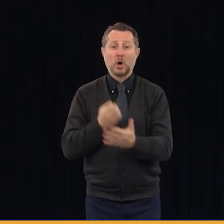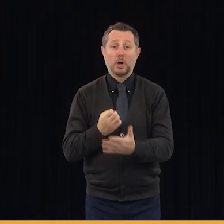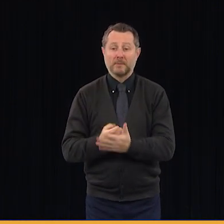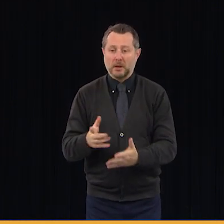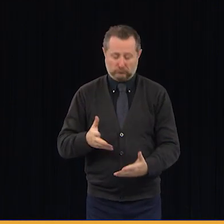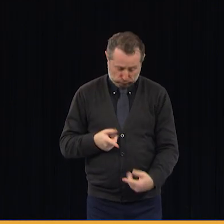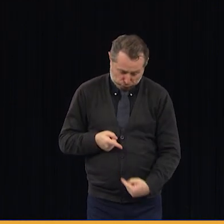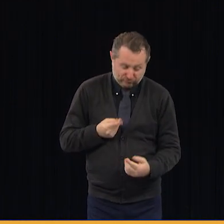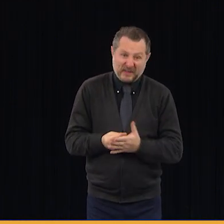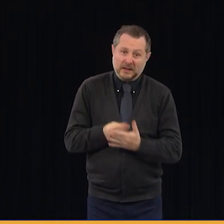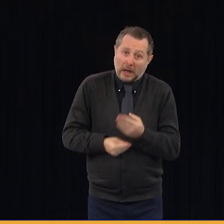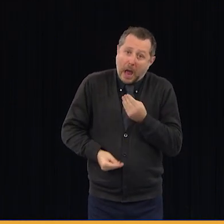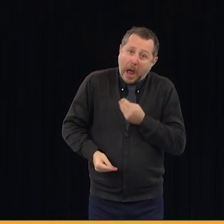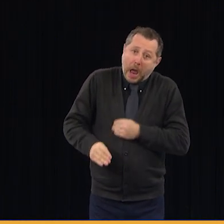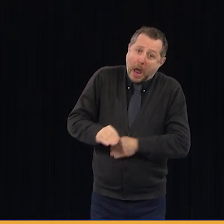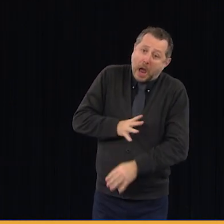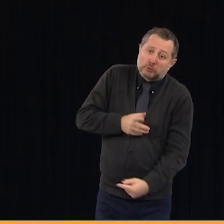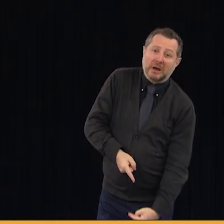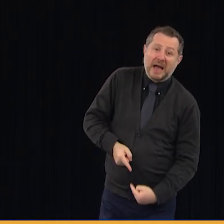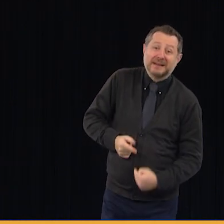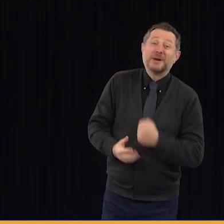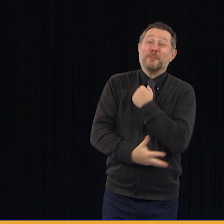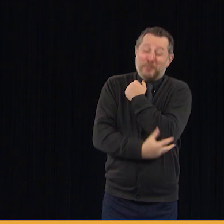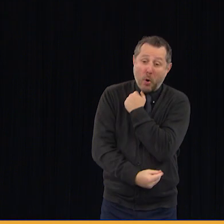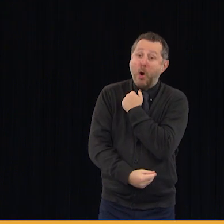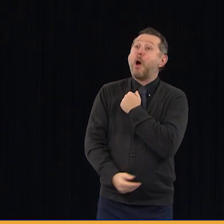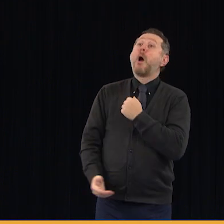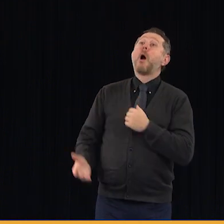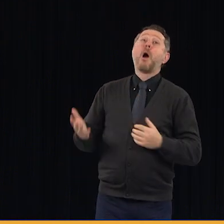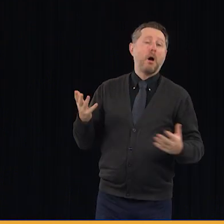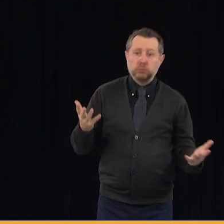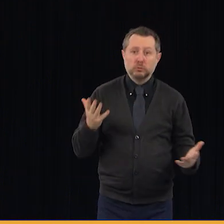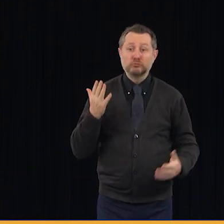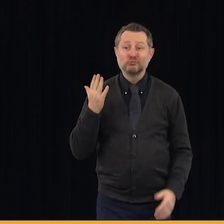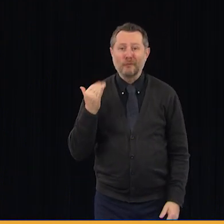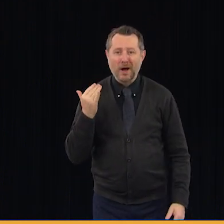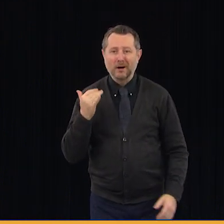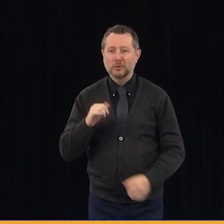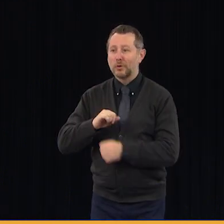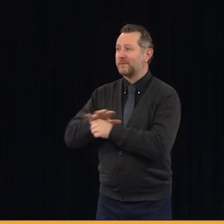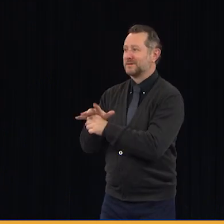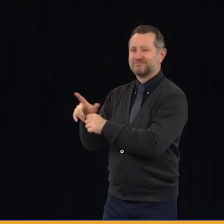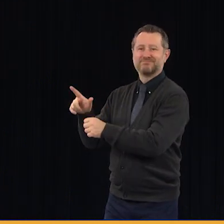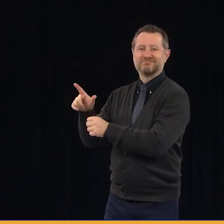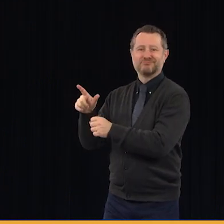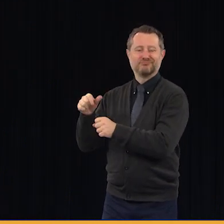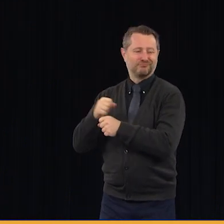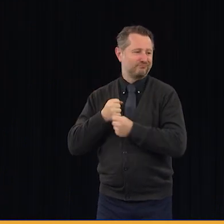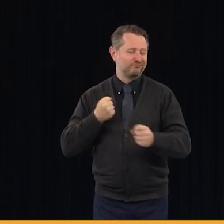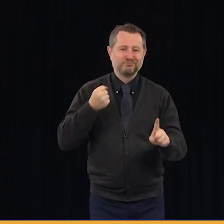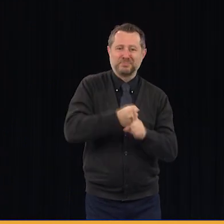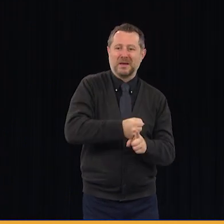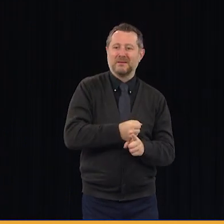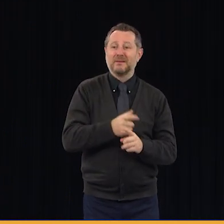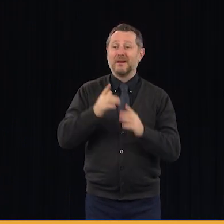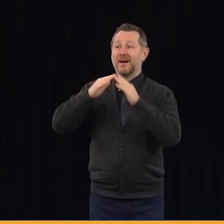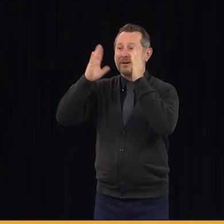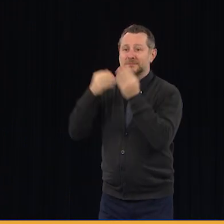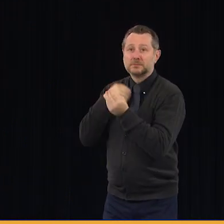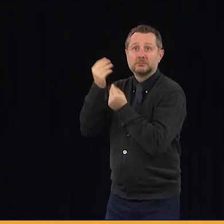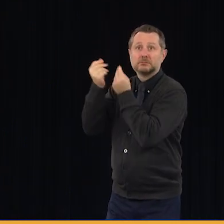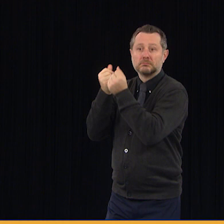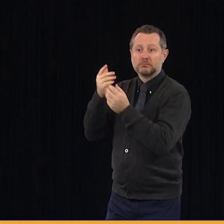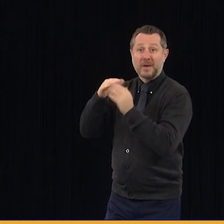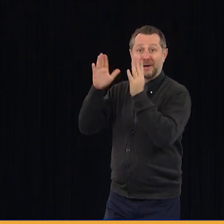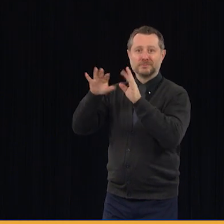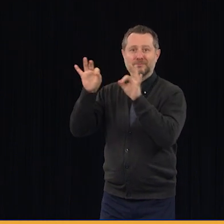are impoverished because of this situation. What do we do with the housing market? Our healthcare system, we